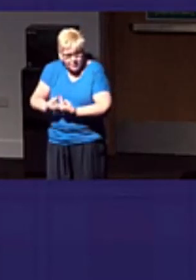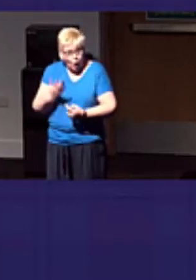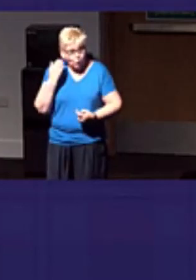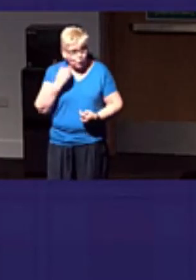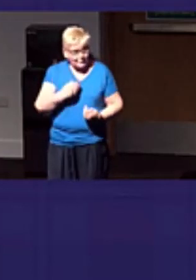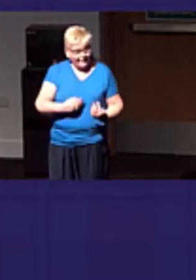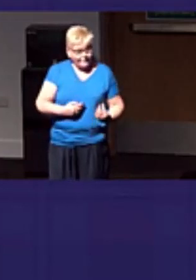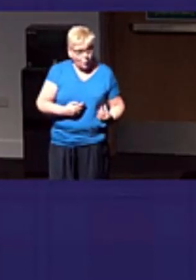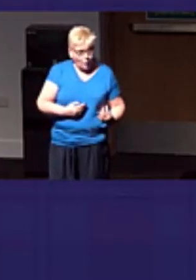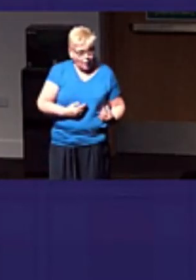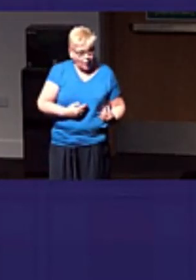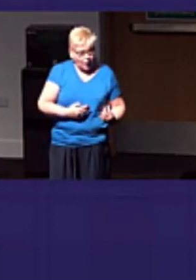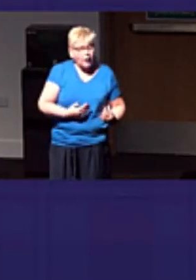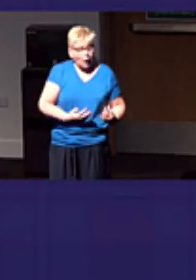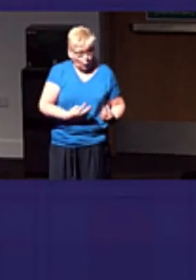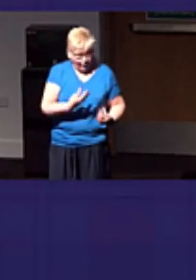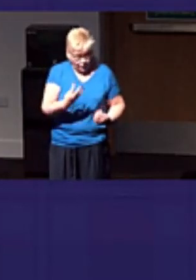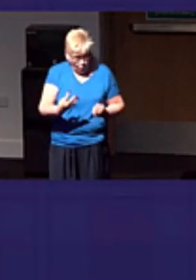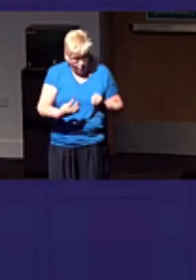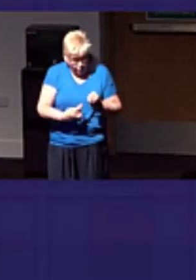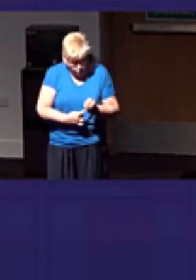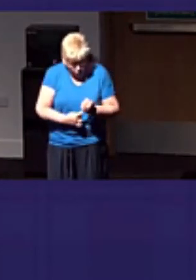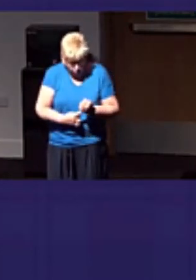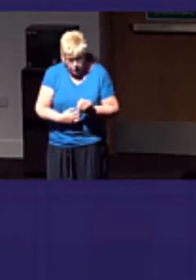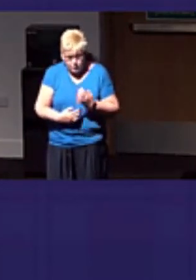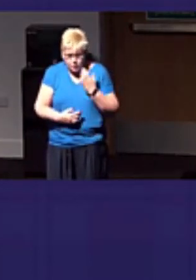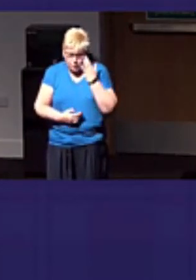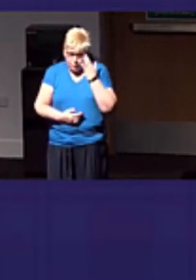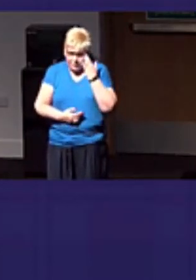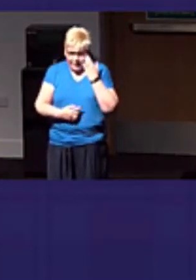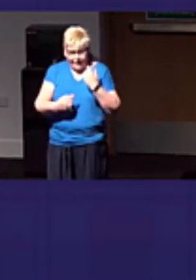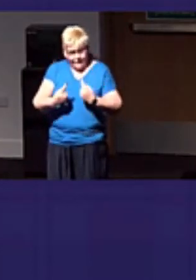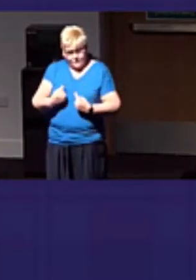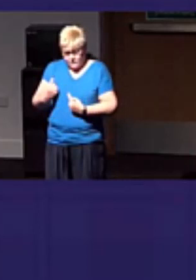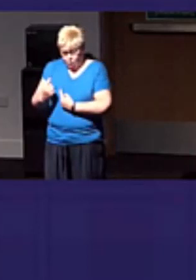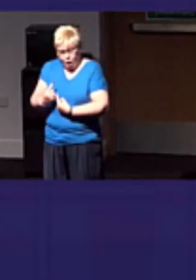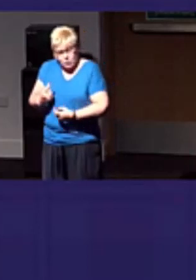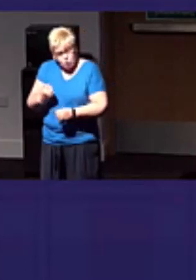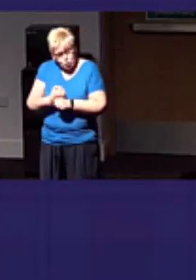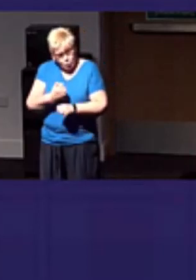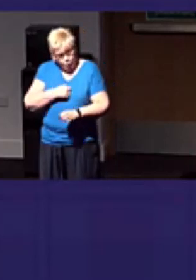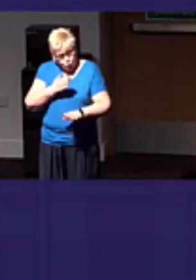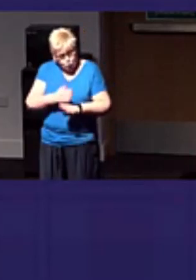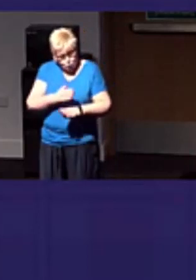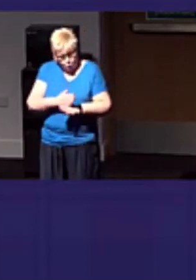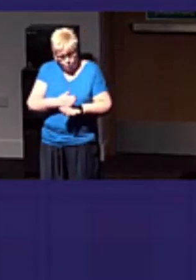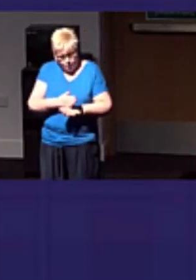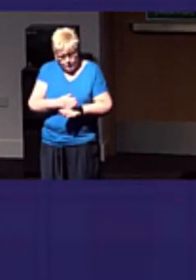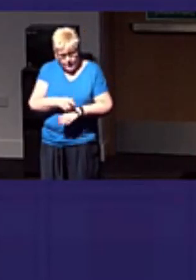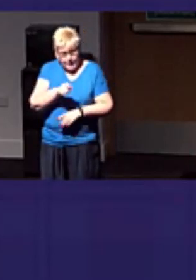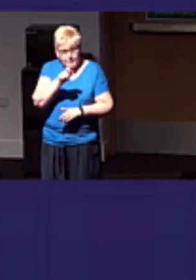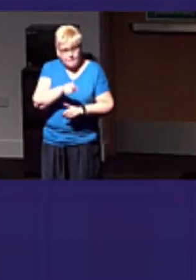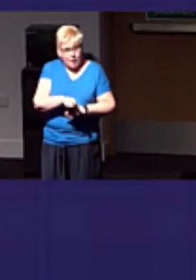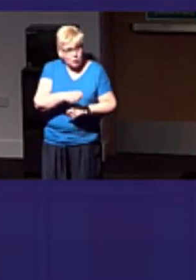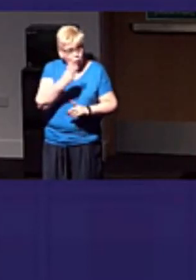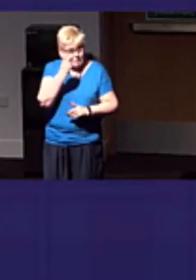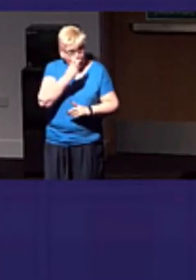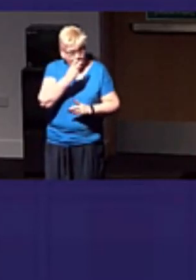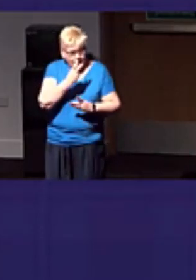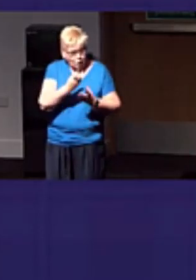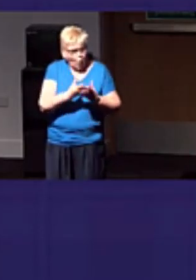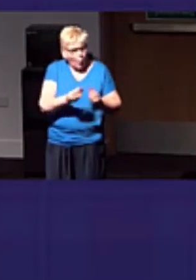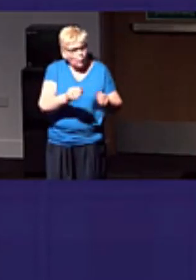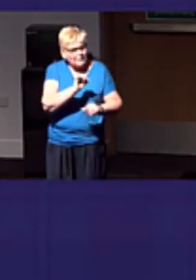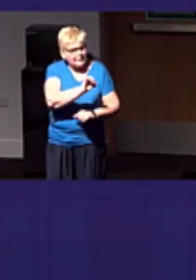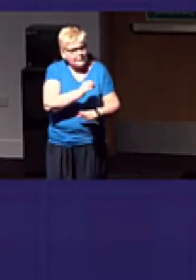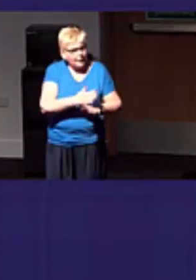per platform. Now it's 4,000. When we don't do our job, a person who's blind may lose theirs.